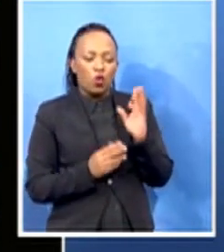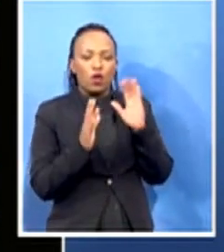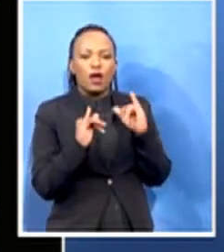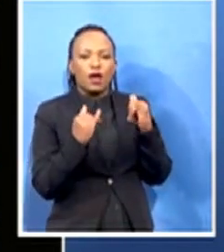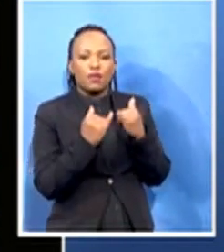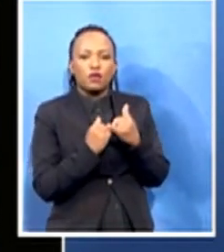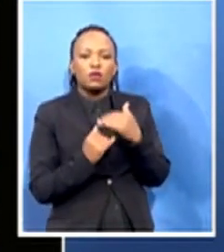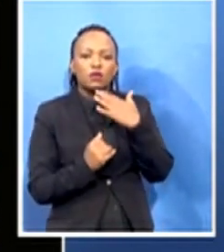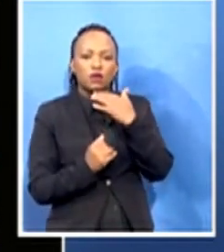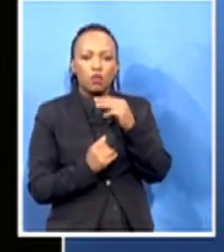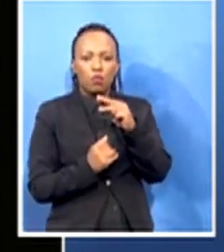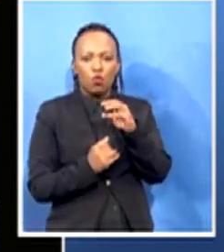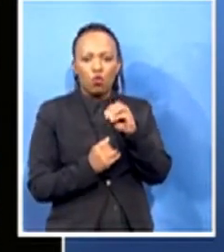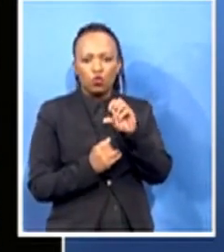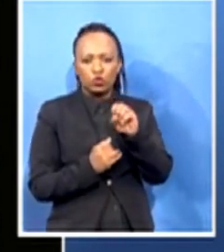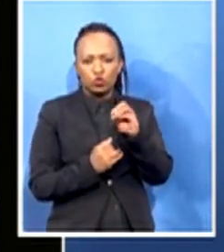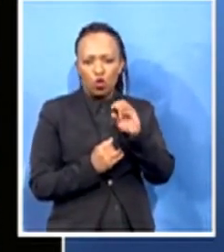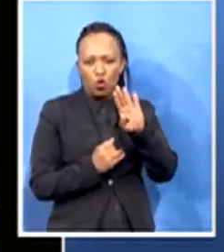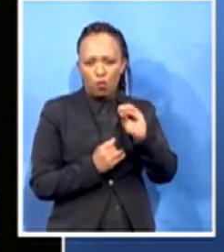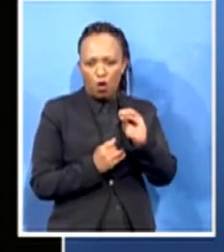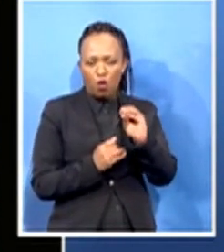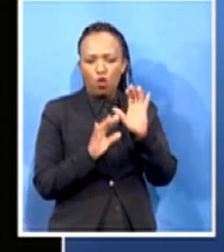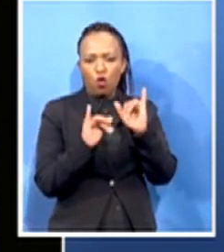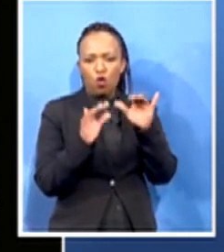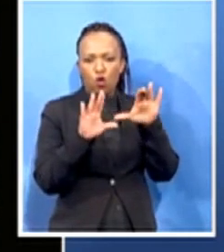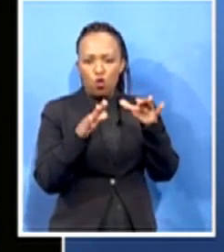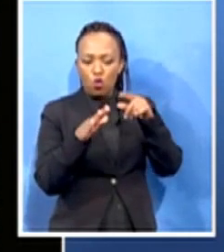In terms of coal, that is one of the